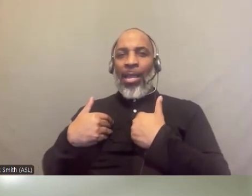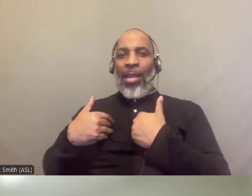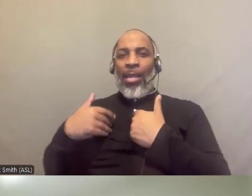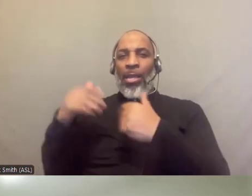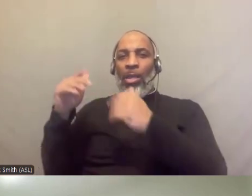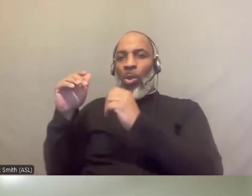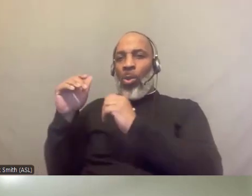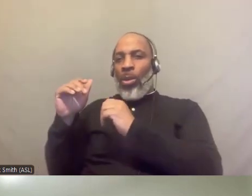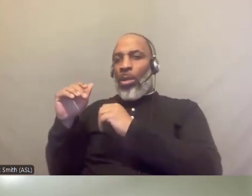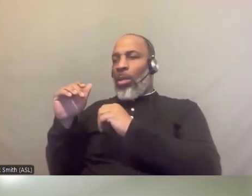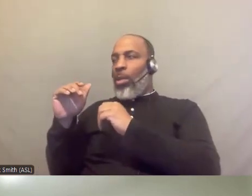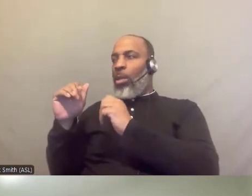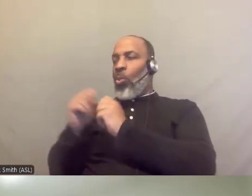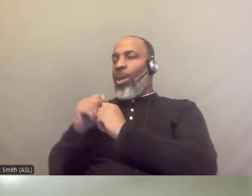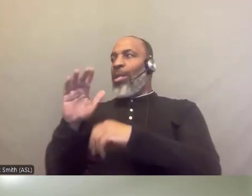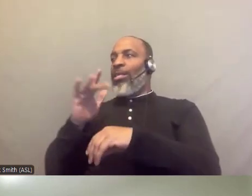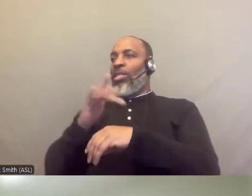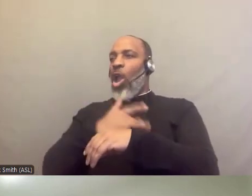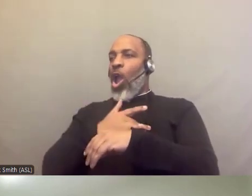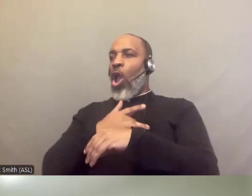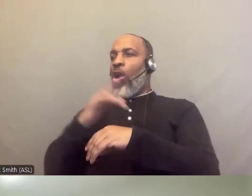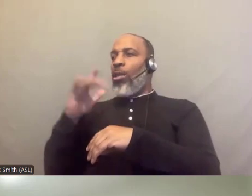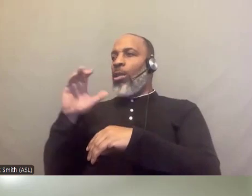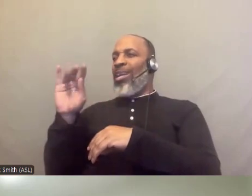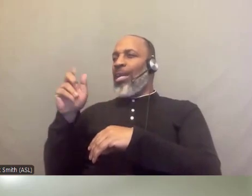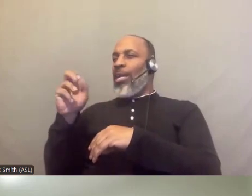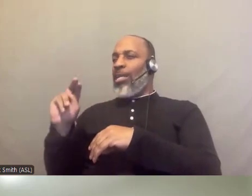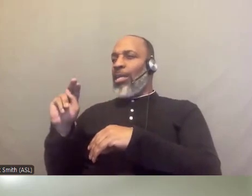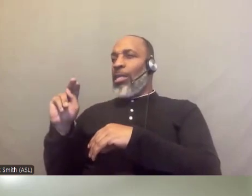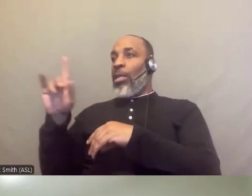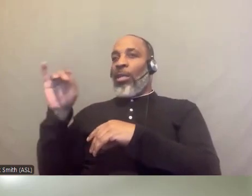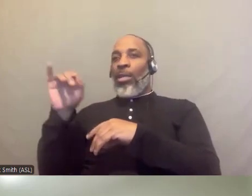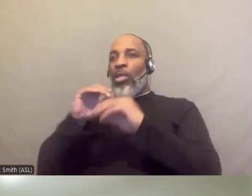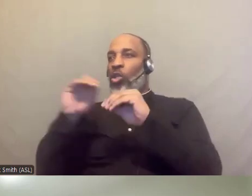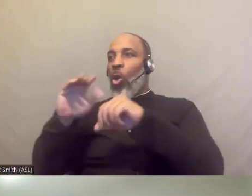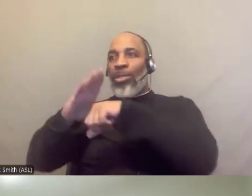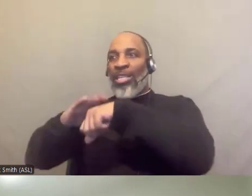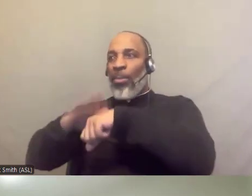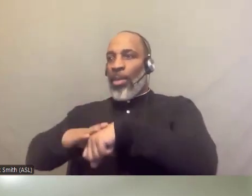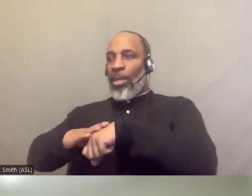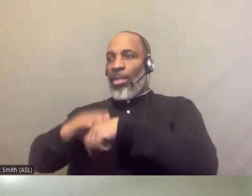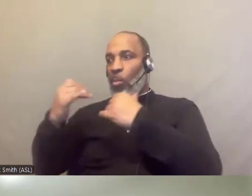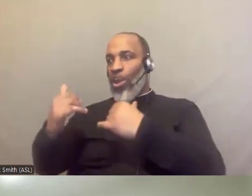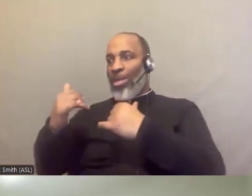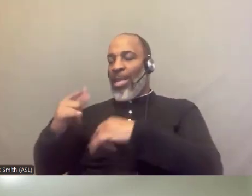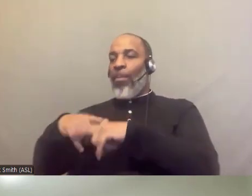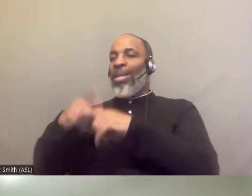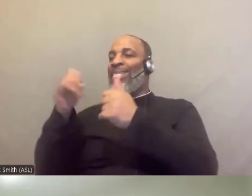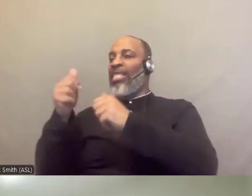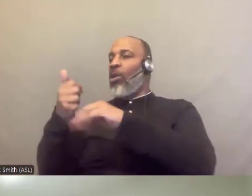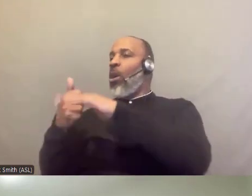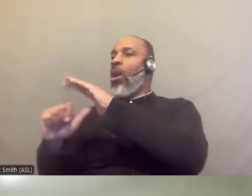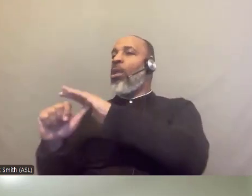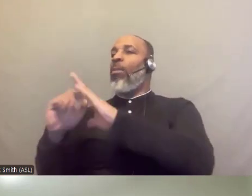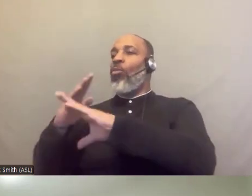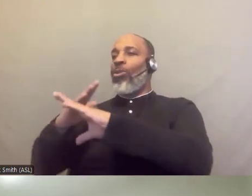which is his heart condition. So even though there's no symptoms at the present time, he's still protected under the ADA.